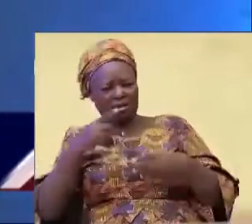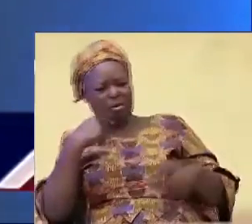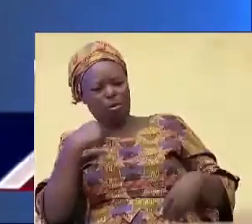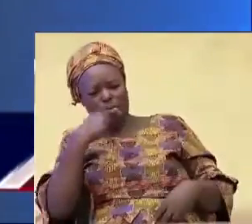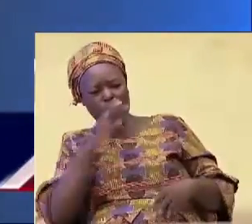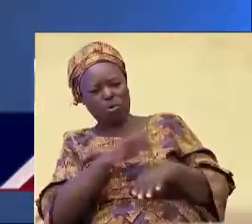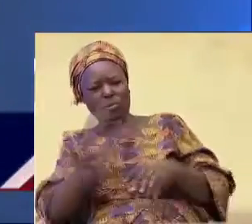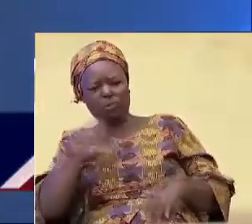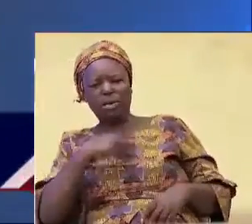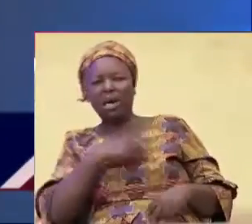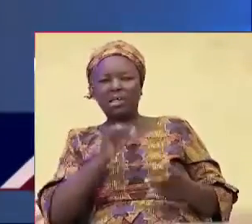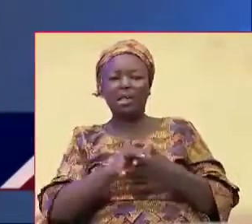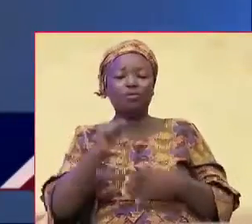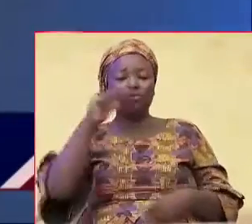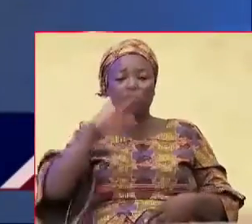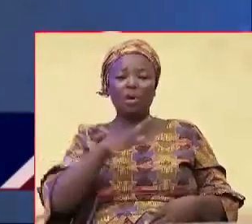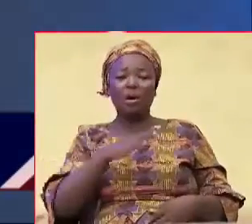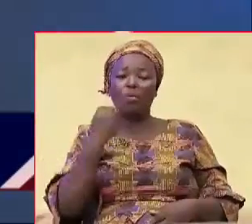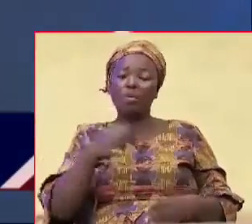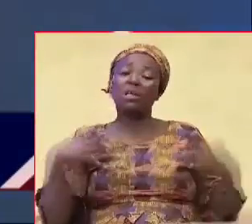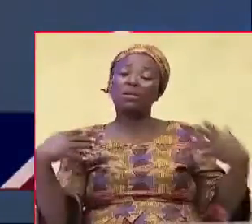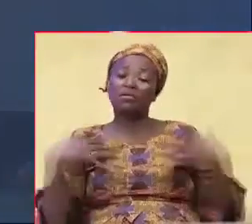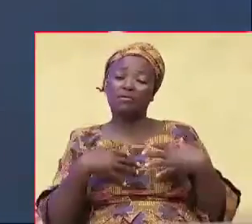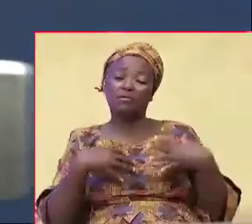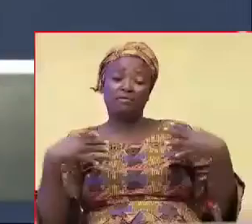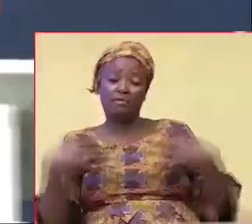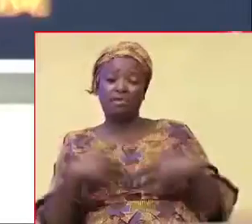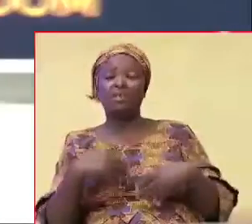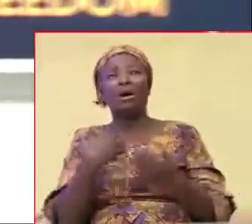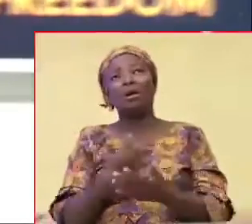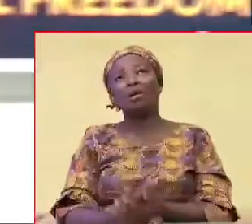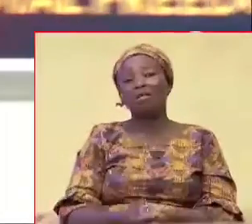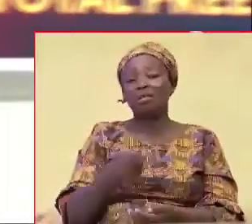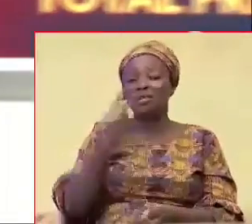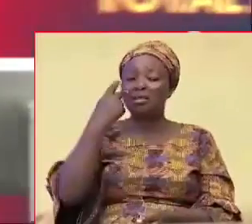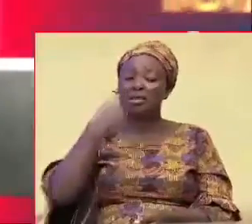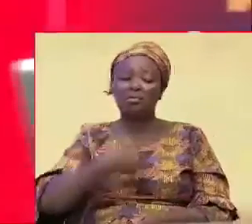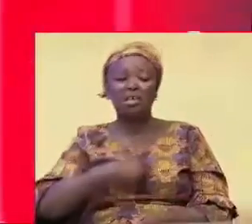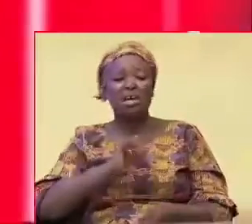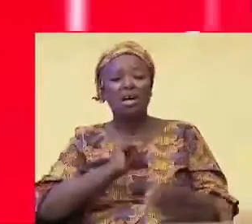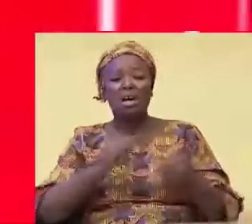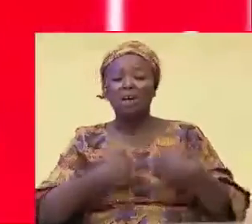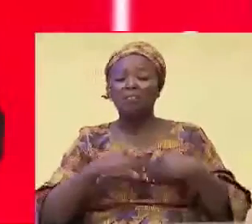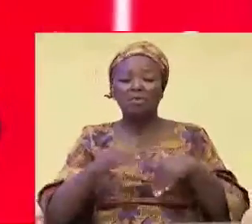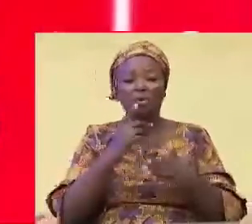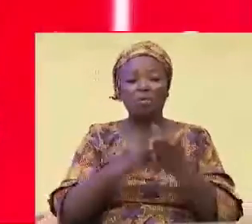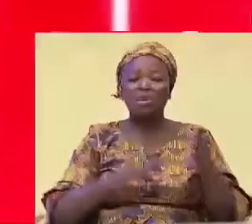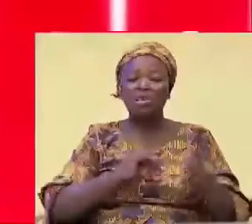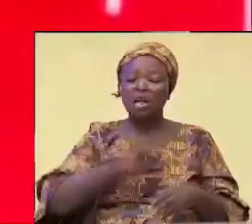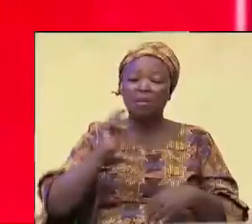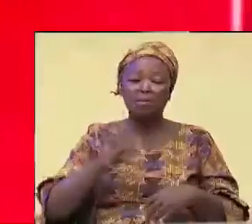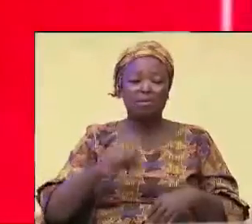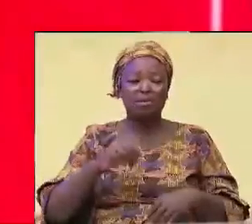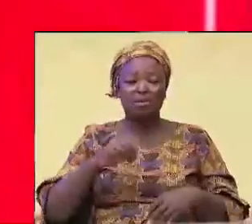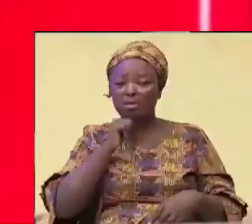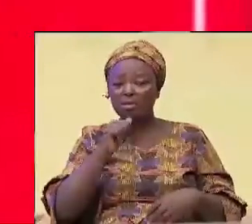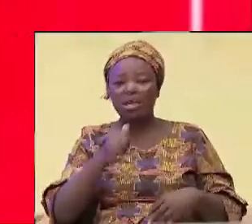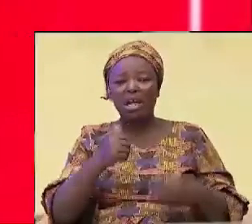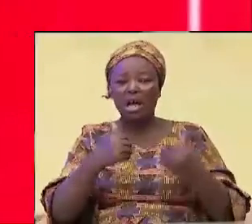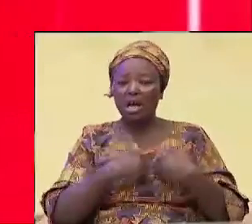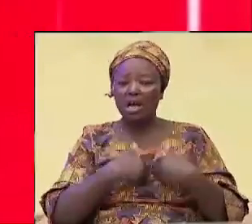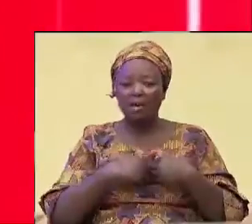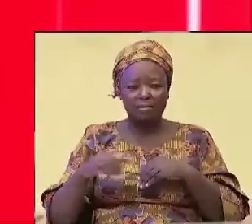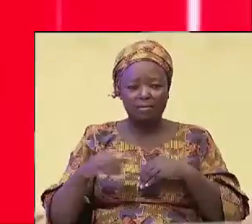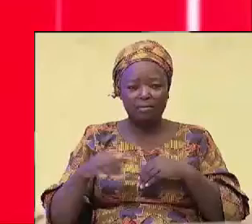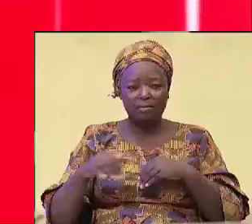who touched me? And the woman was afraid. I have done what I should not have done. No,